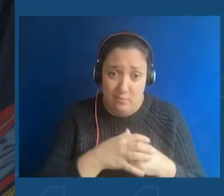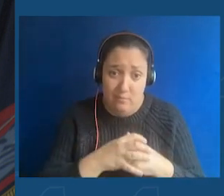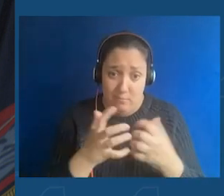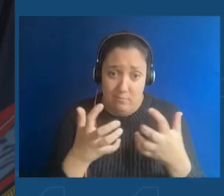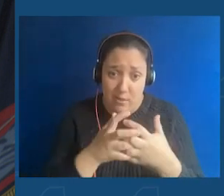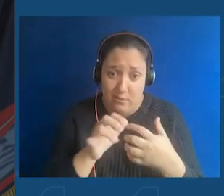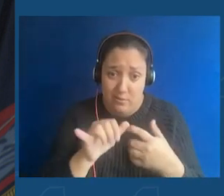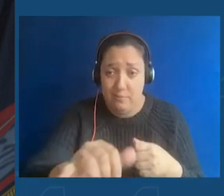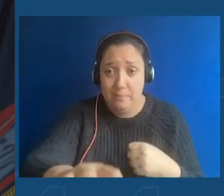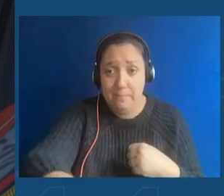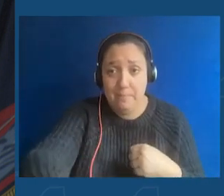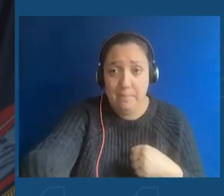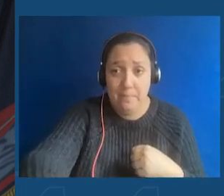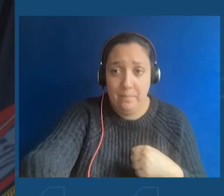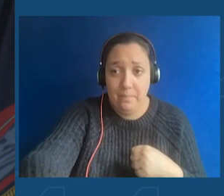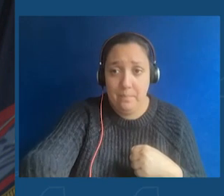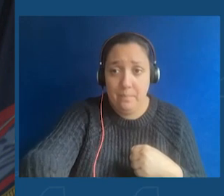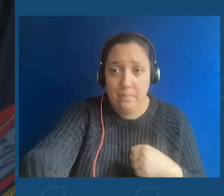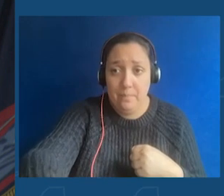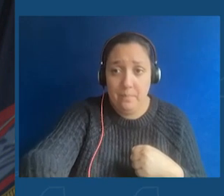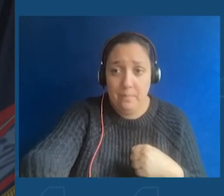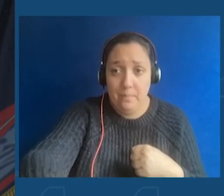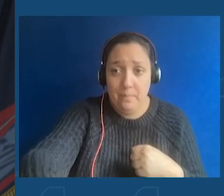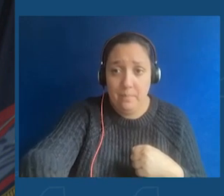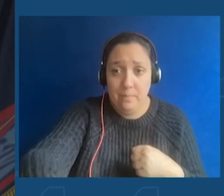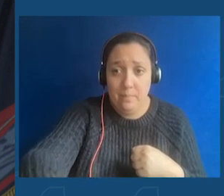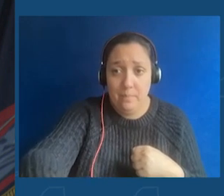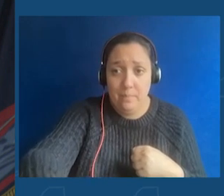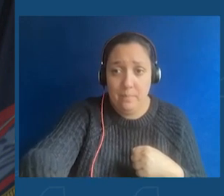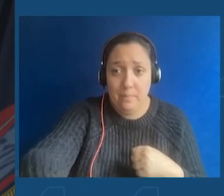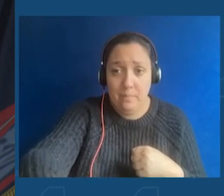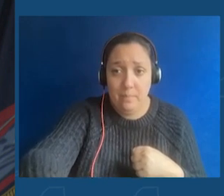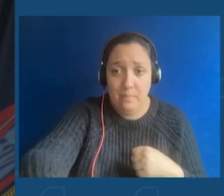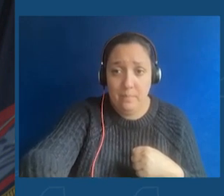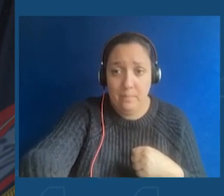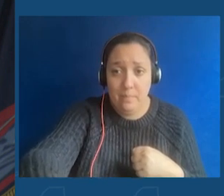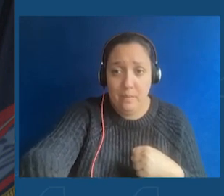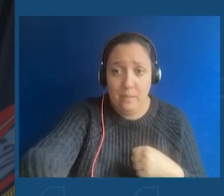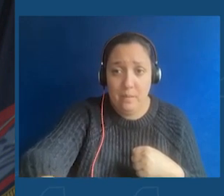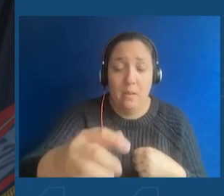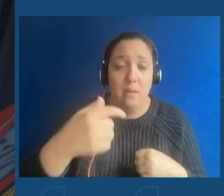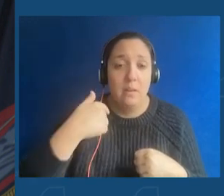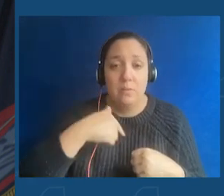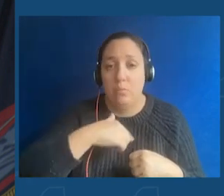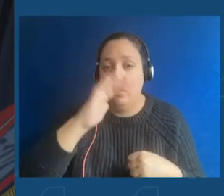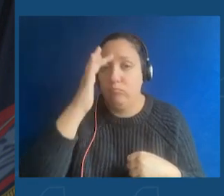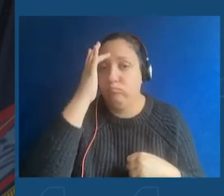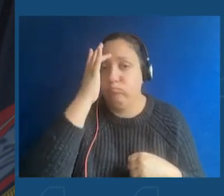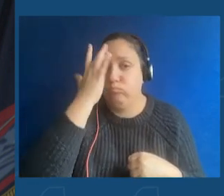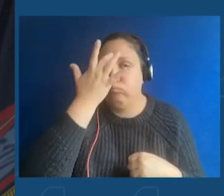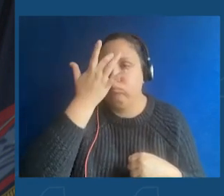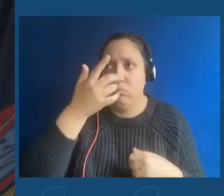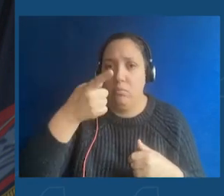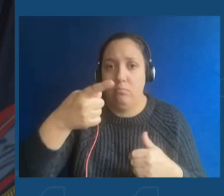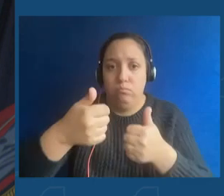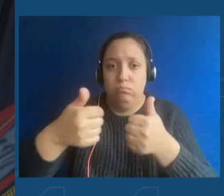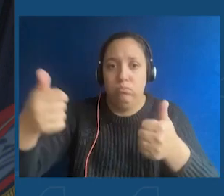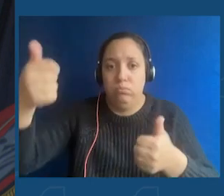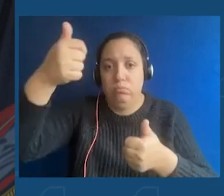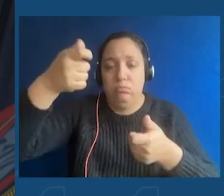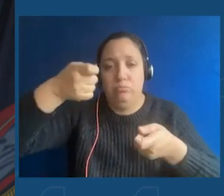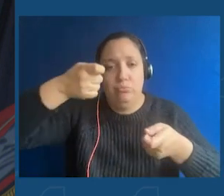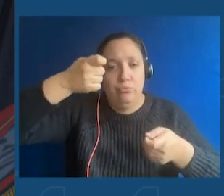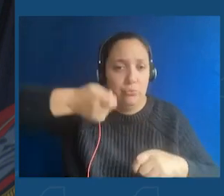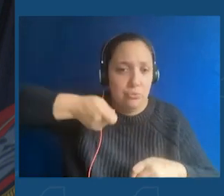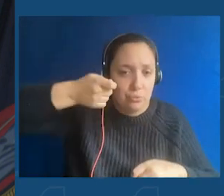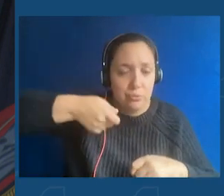So I speak for every one of us here today. We are sick and tired of judges and lawmakers telling us what to do